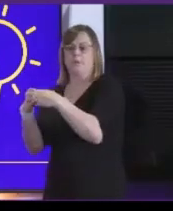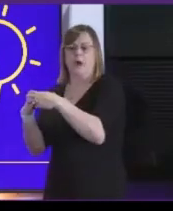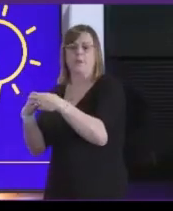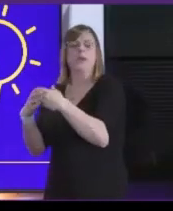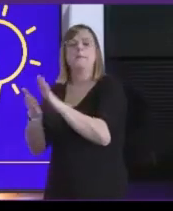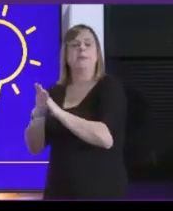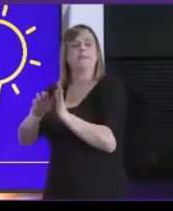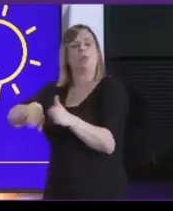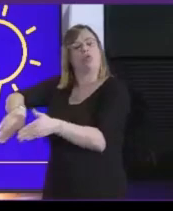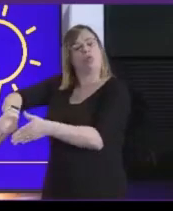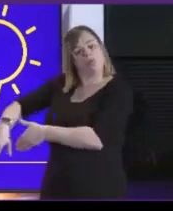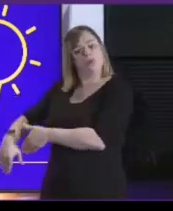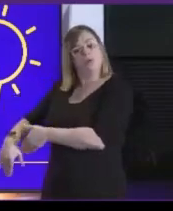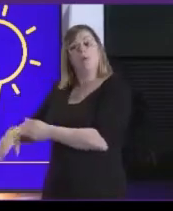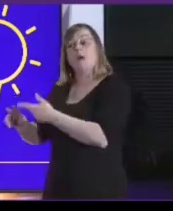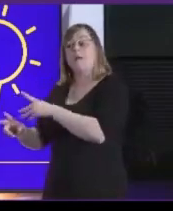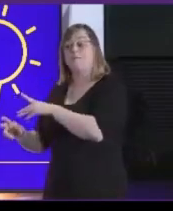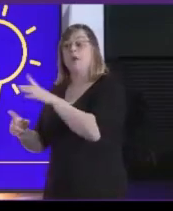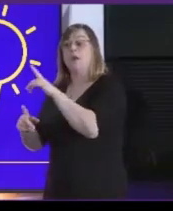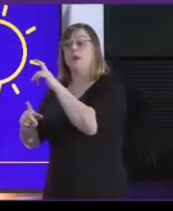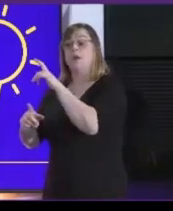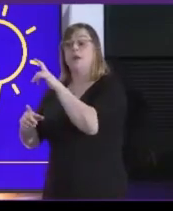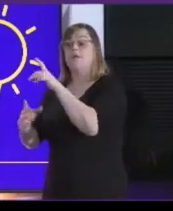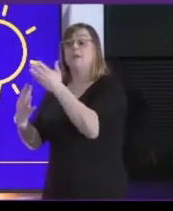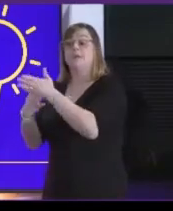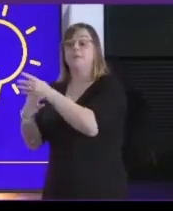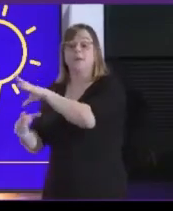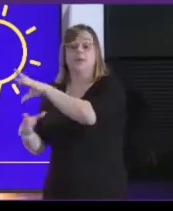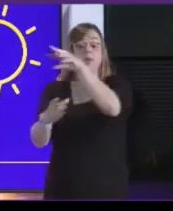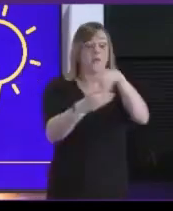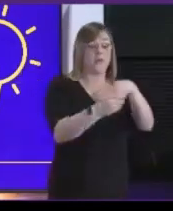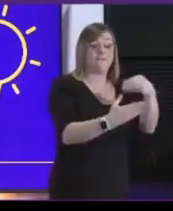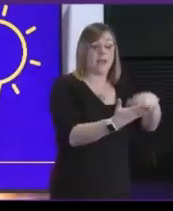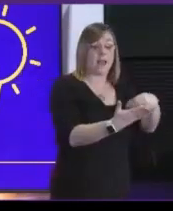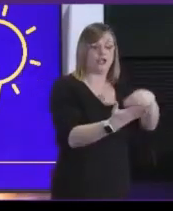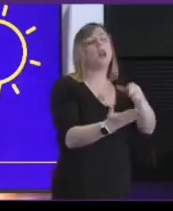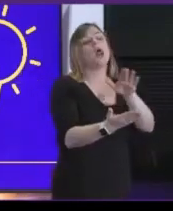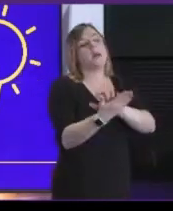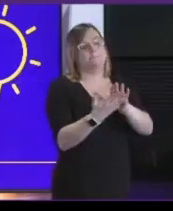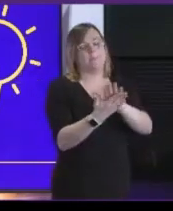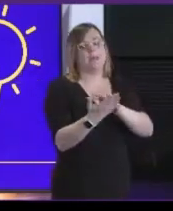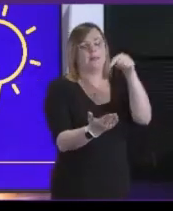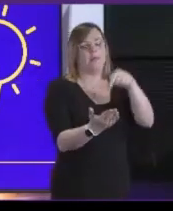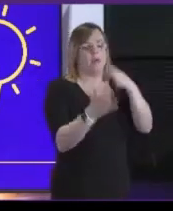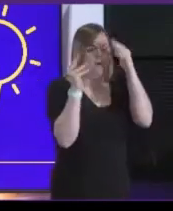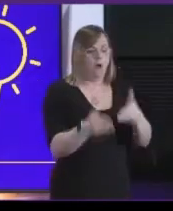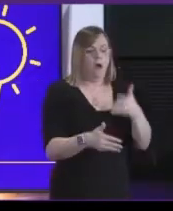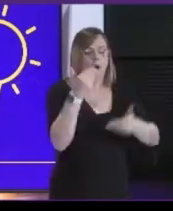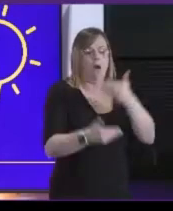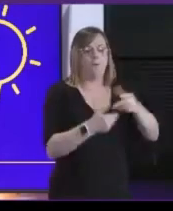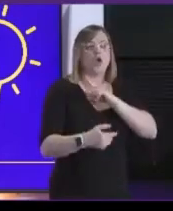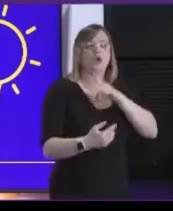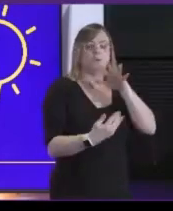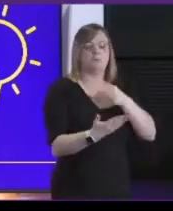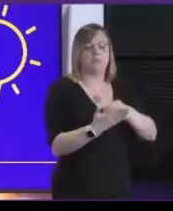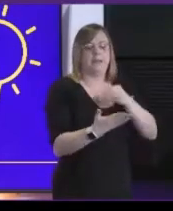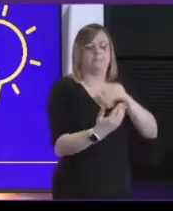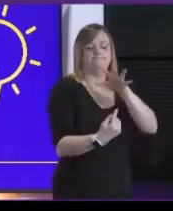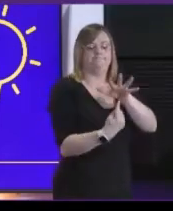happens. Move it to financial and all of a sudden it happens. So I'm happy to be in a bank house. Yes. But I mean, that's, you need to